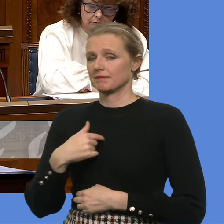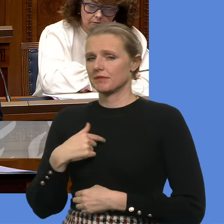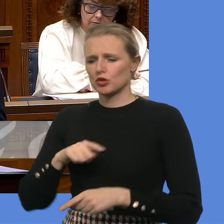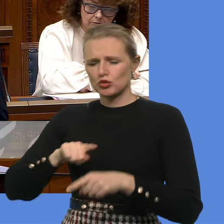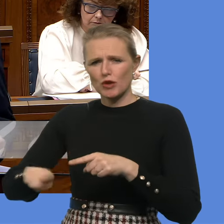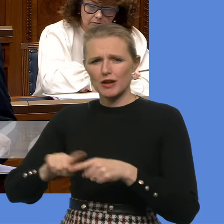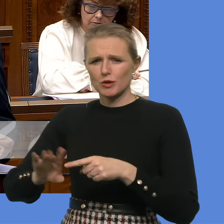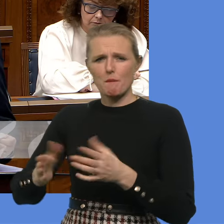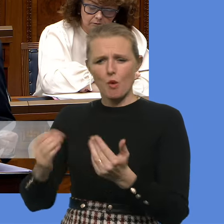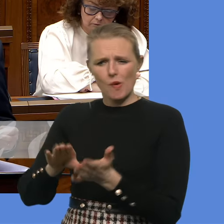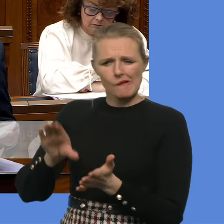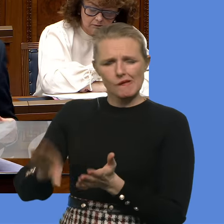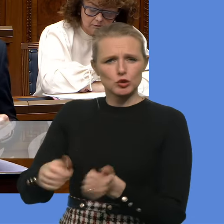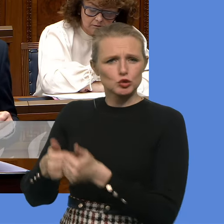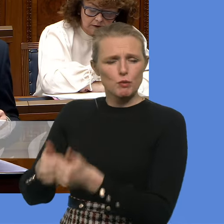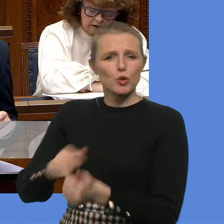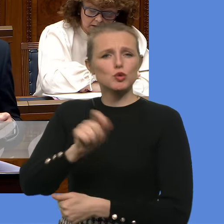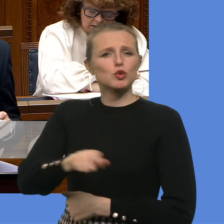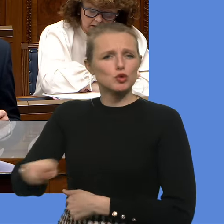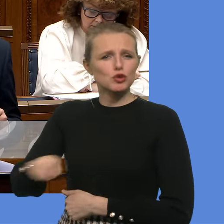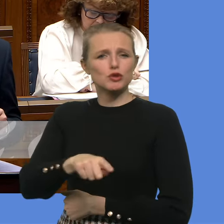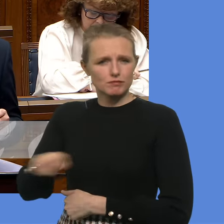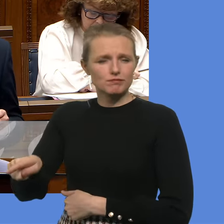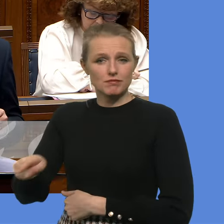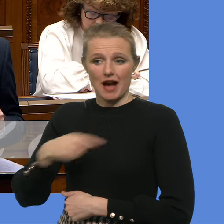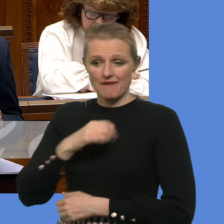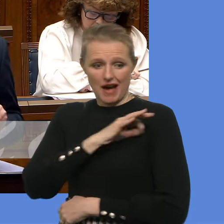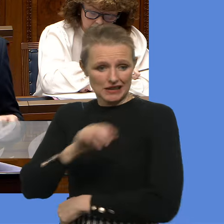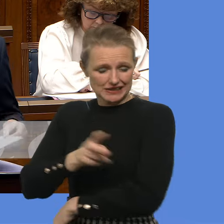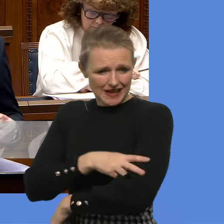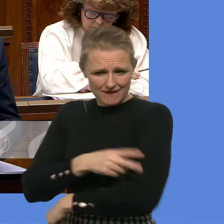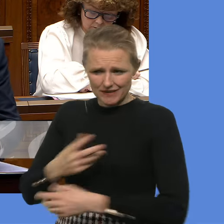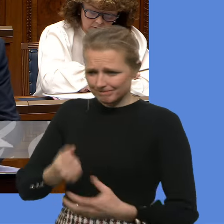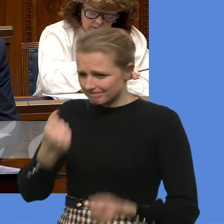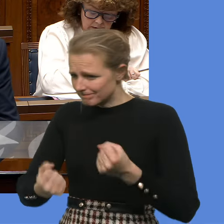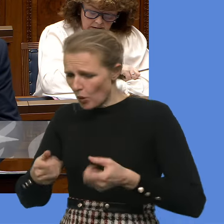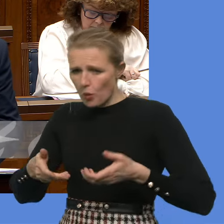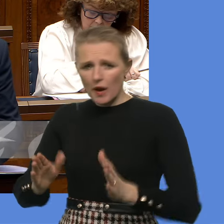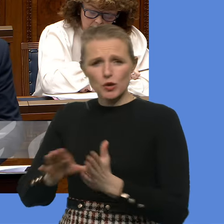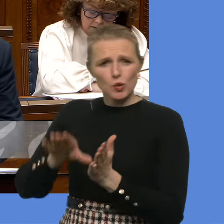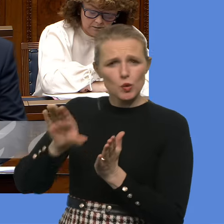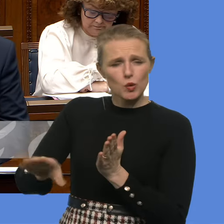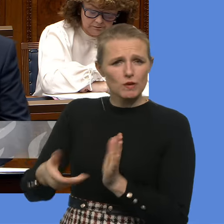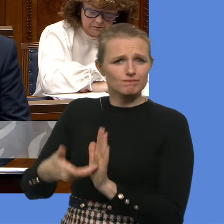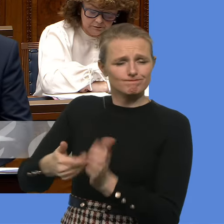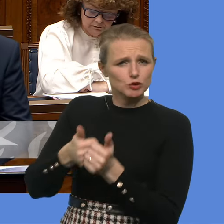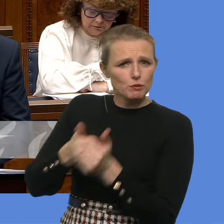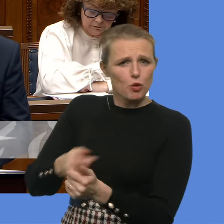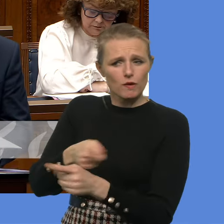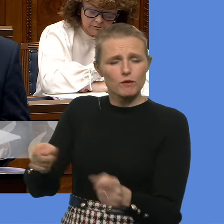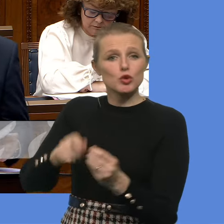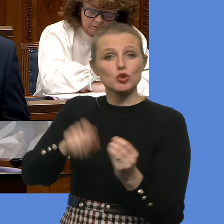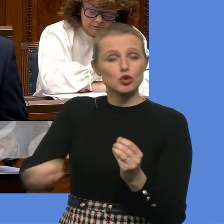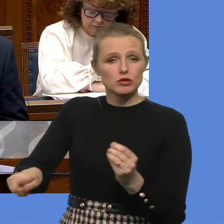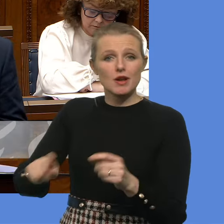provide support to students. I've asked officials to identify options for that. However, as I said in the previous response, the ability to